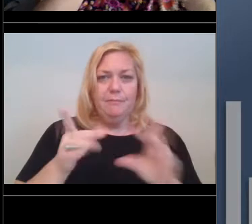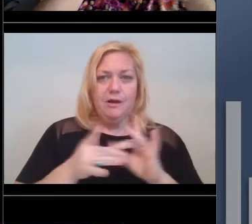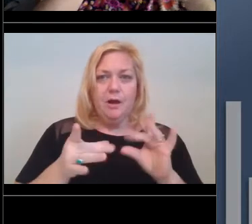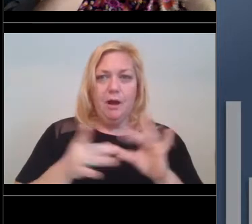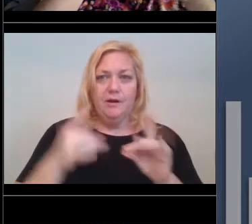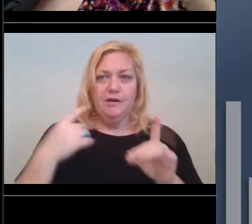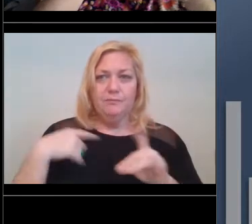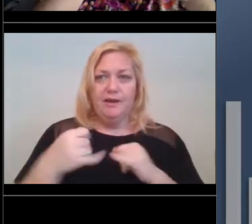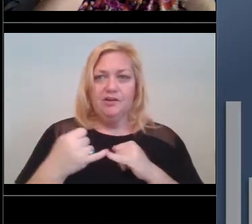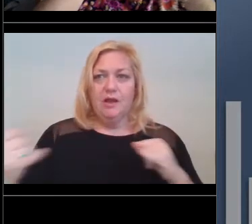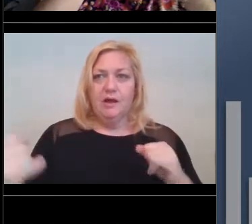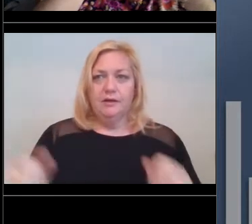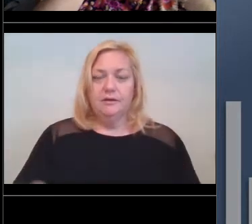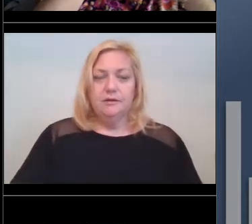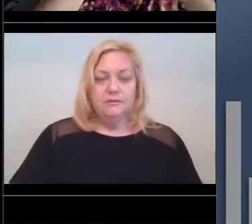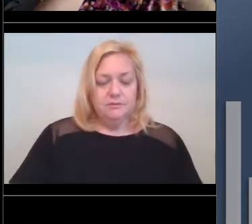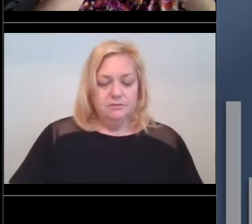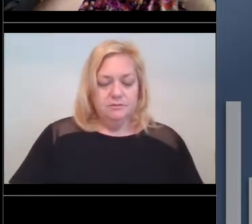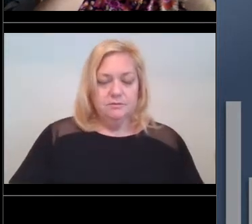line?